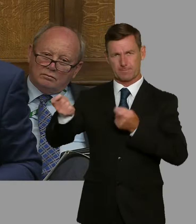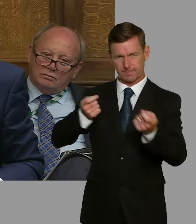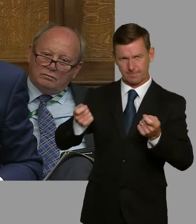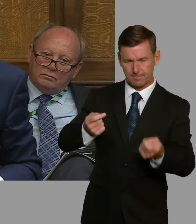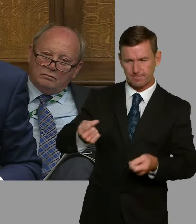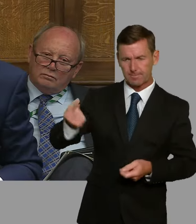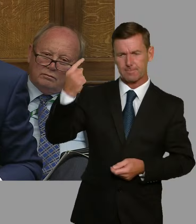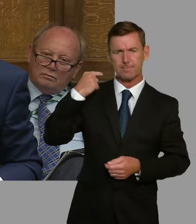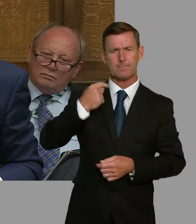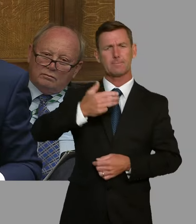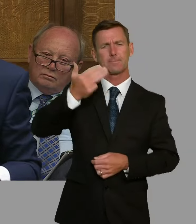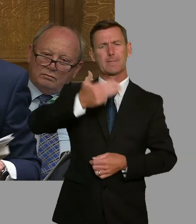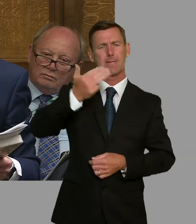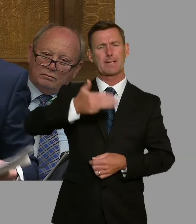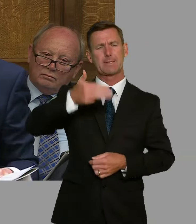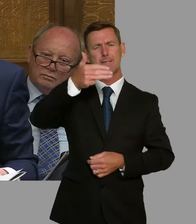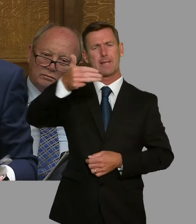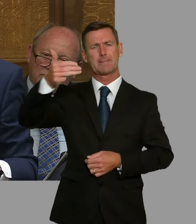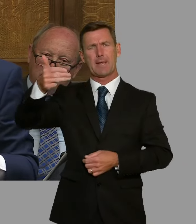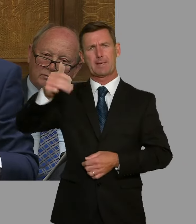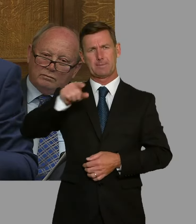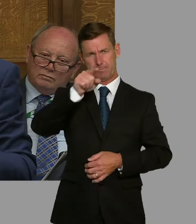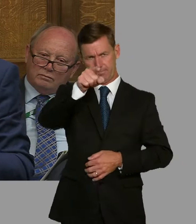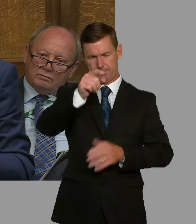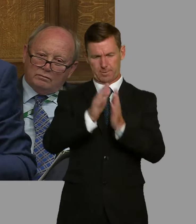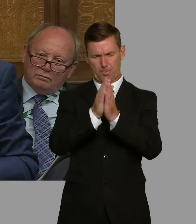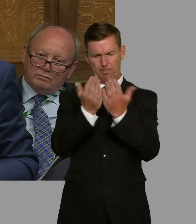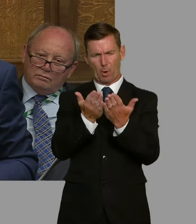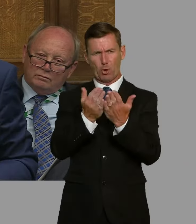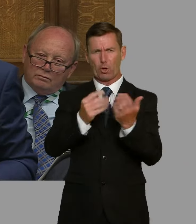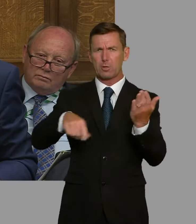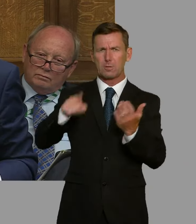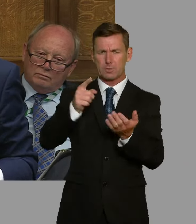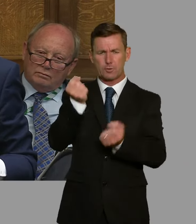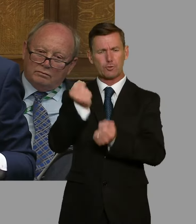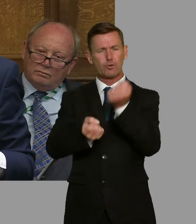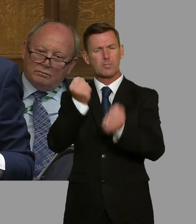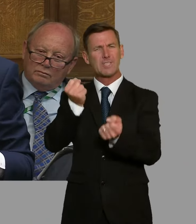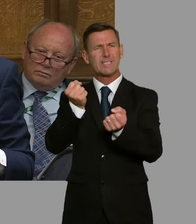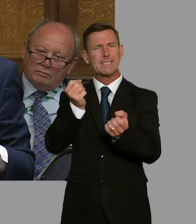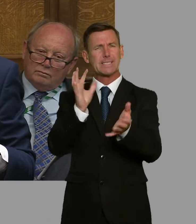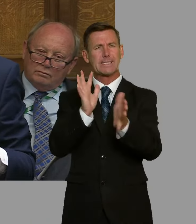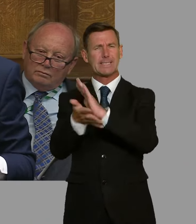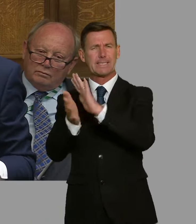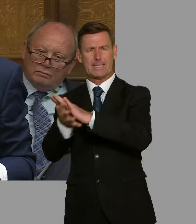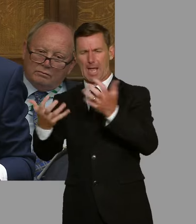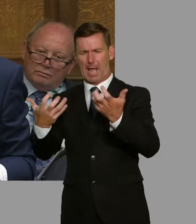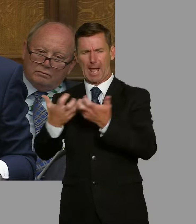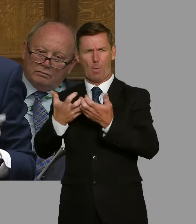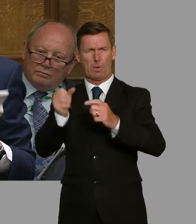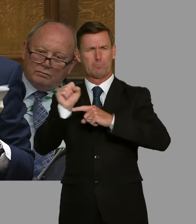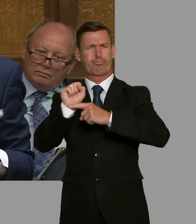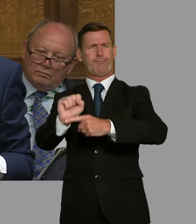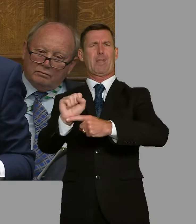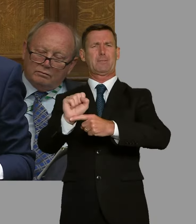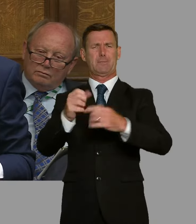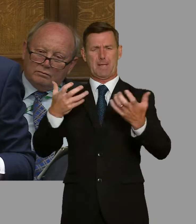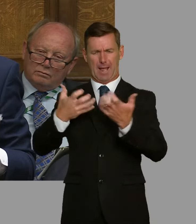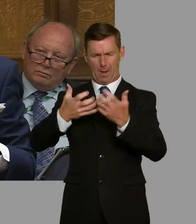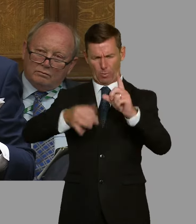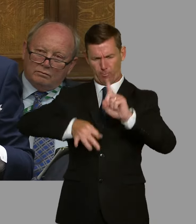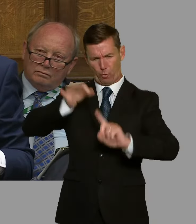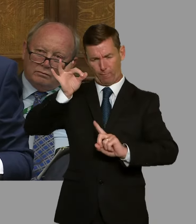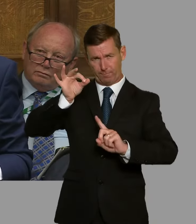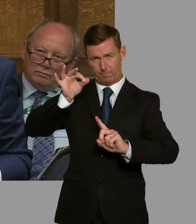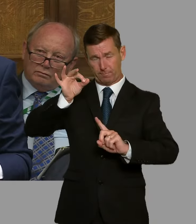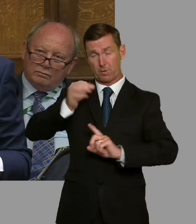justice, recommending ways of preventing them or quickly putting them right. But in 2014, people who had